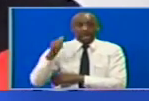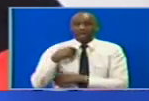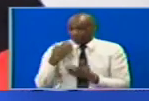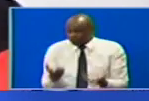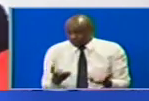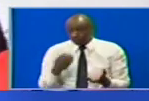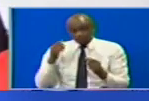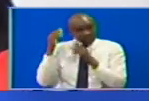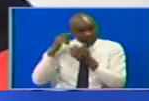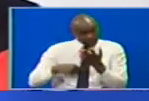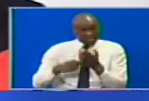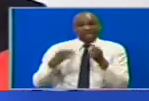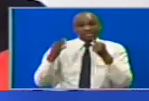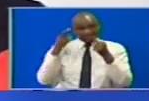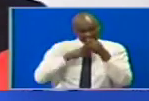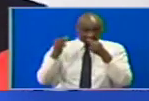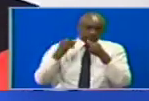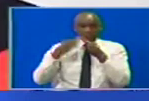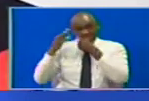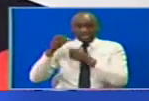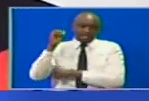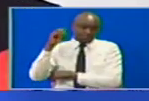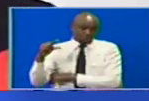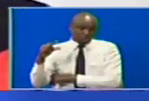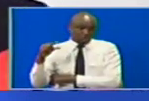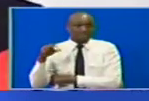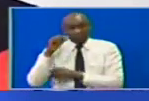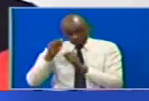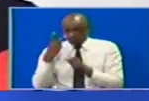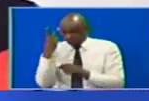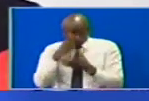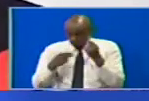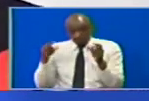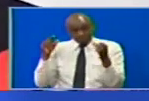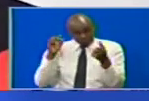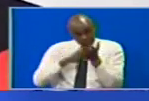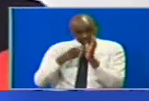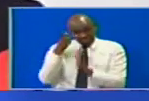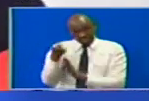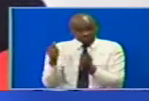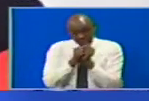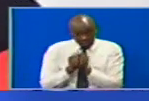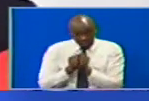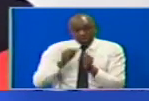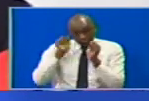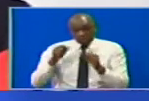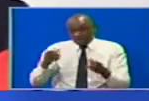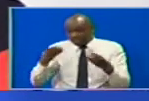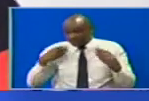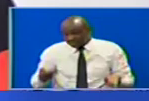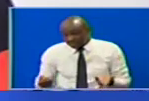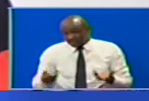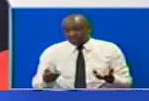about 70 to 80 megawatts. So as you can see, the two projects that we are putting up together, they should be able to give